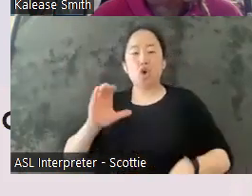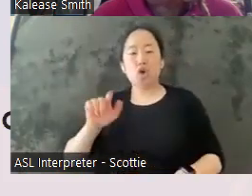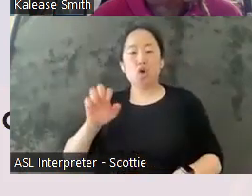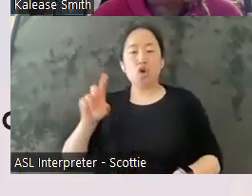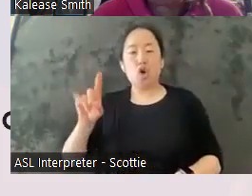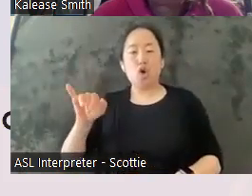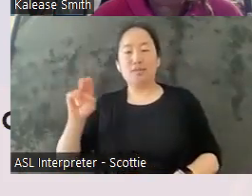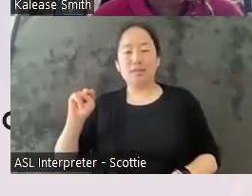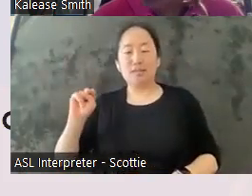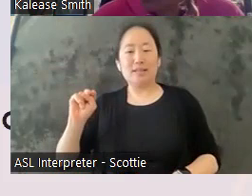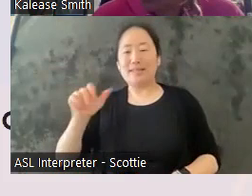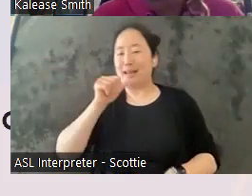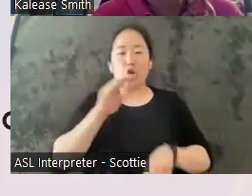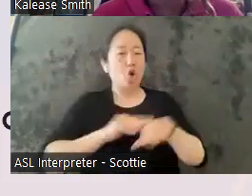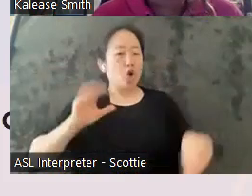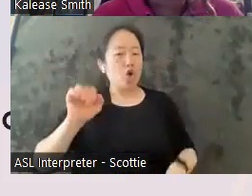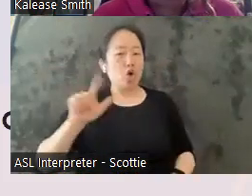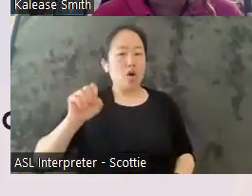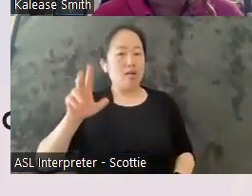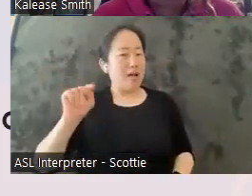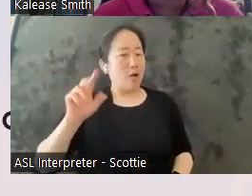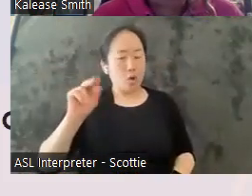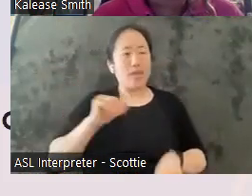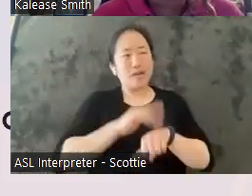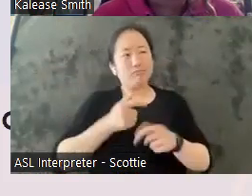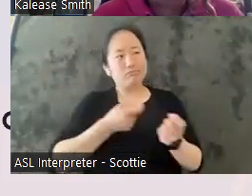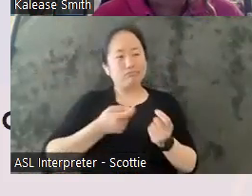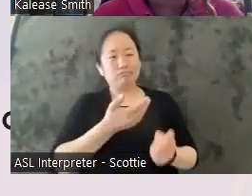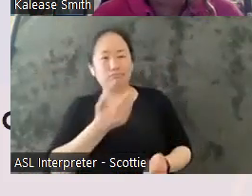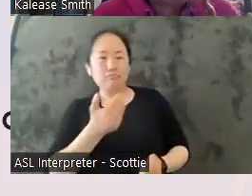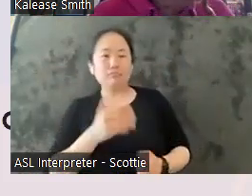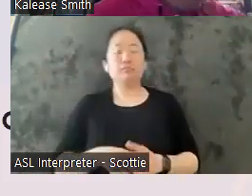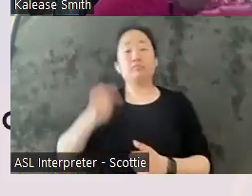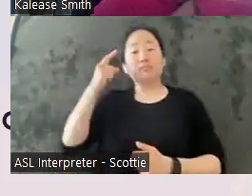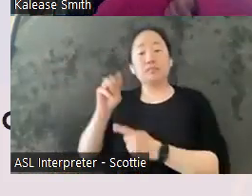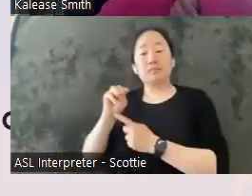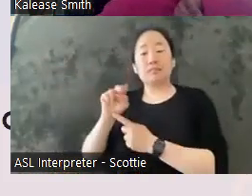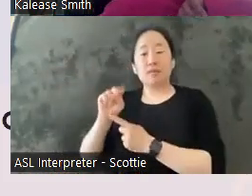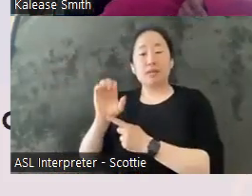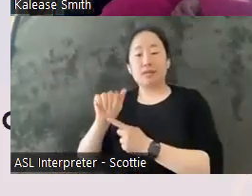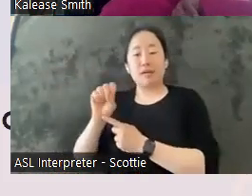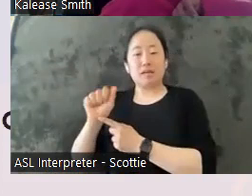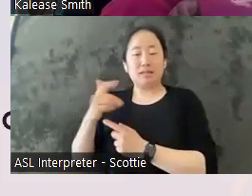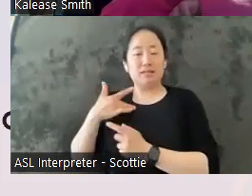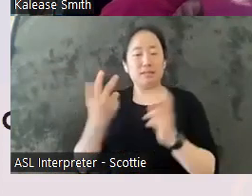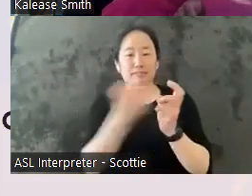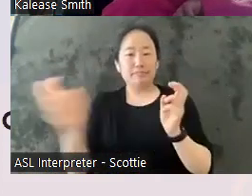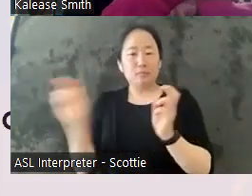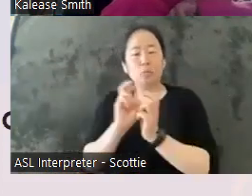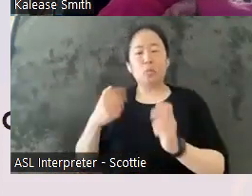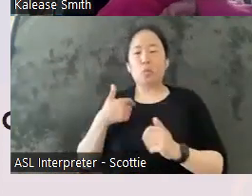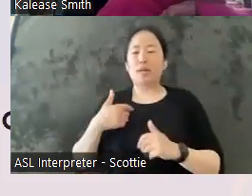all-staff meeting at MNCASA, we just kind of share a little question or a check-in icebreaker. And I can't remember what it was,